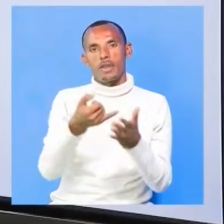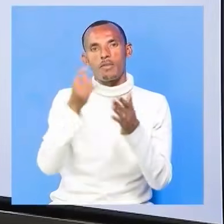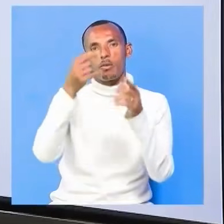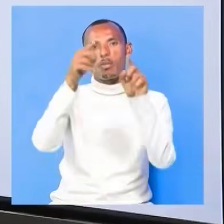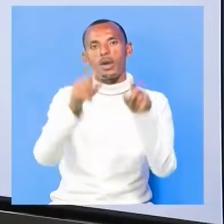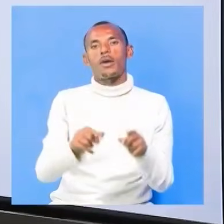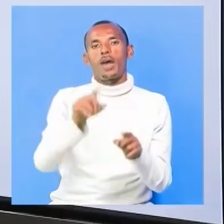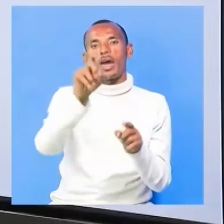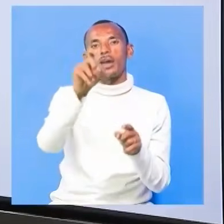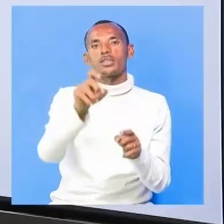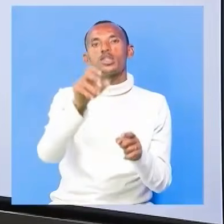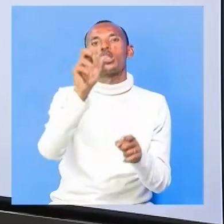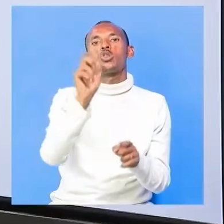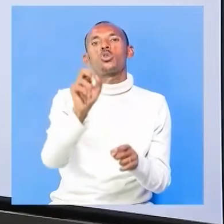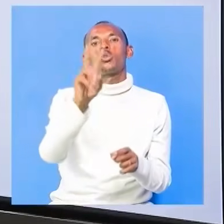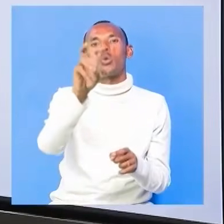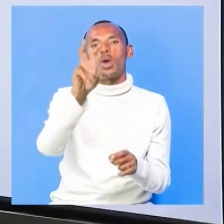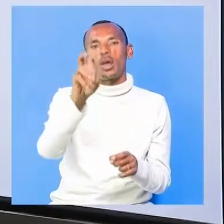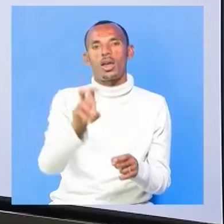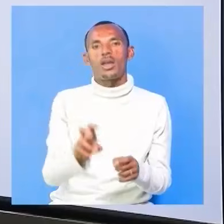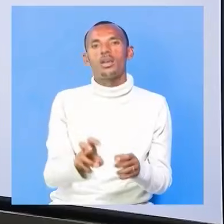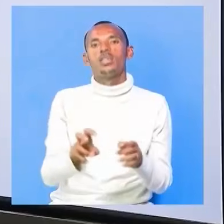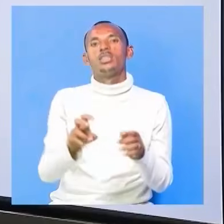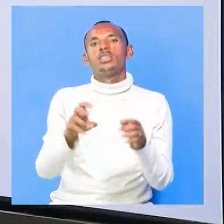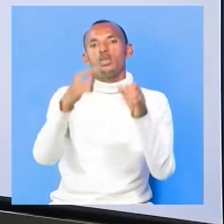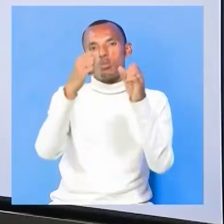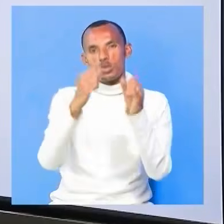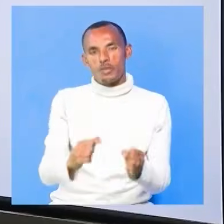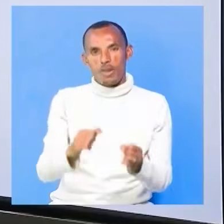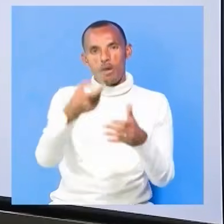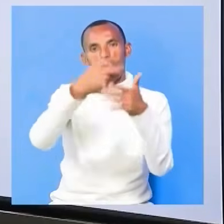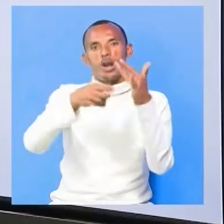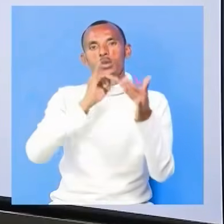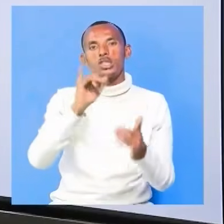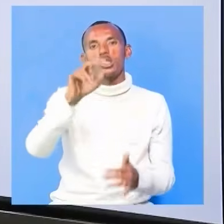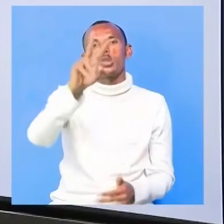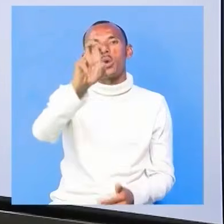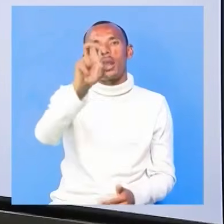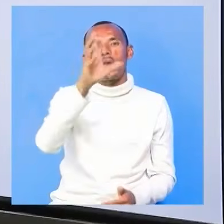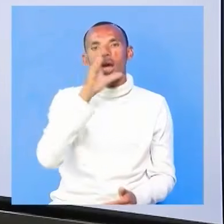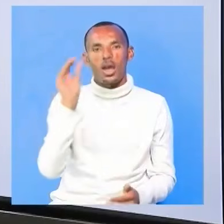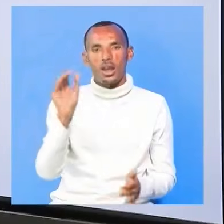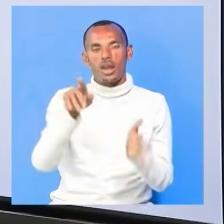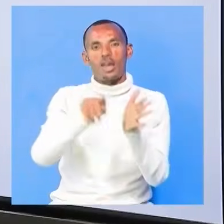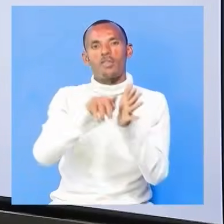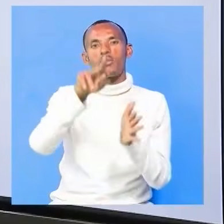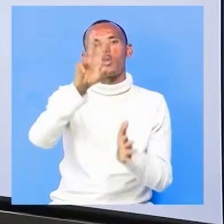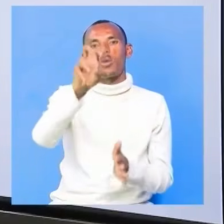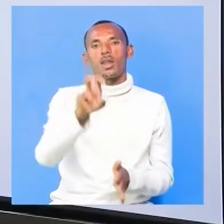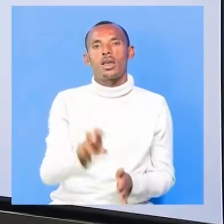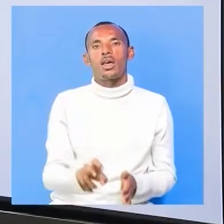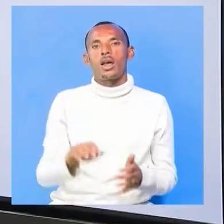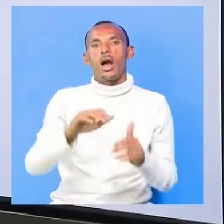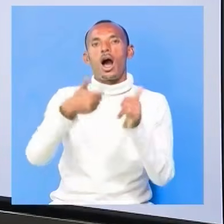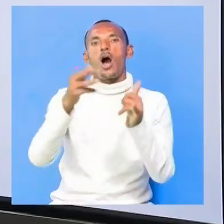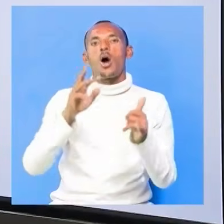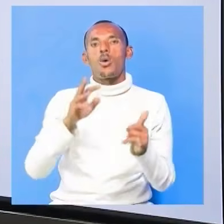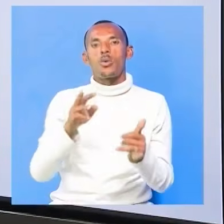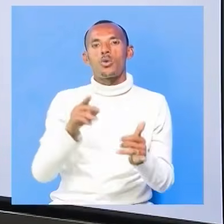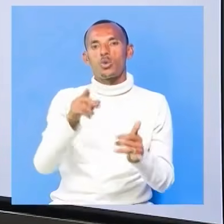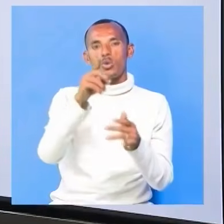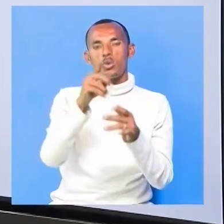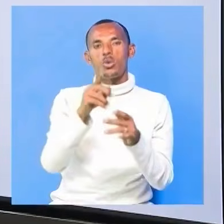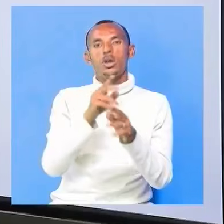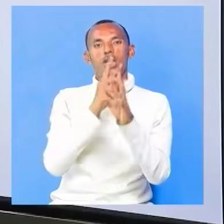make it absolute value of x is equals to 20, the possible value of x will be 20 and minus 20, right? This is how you